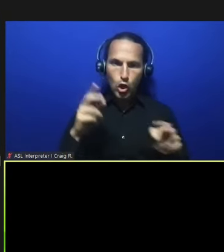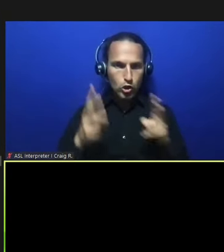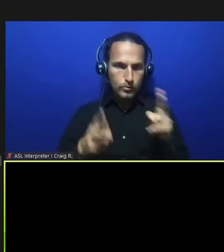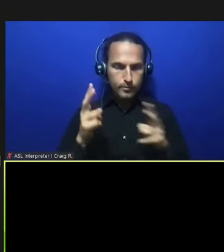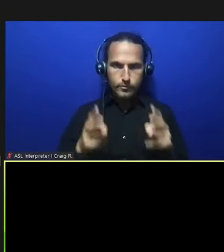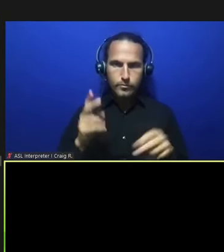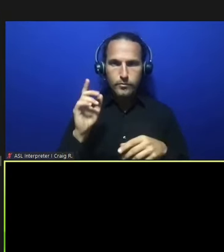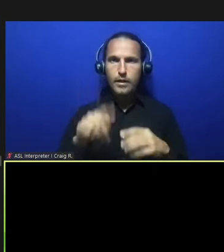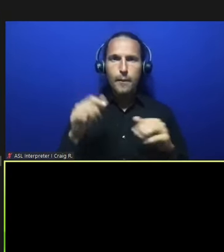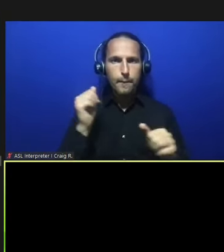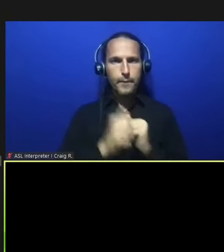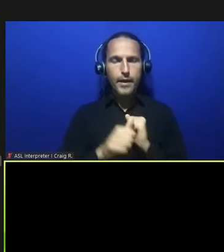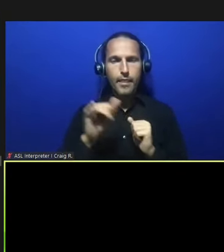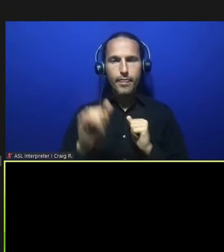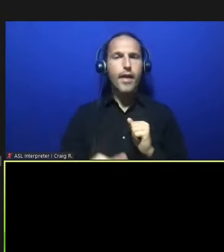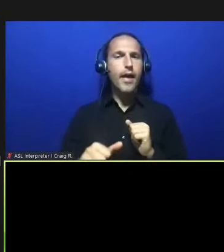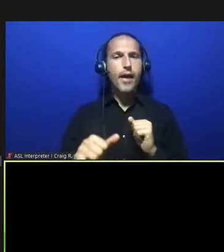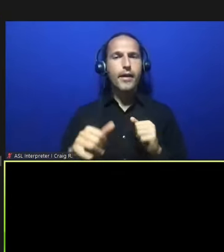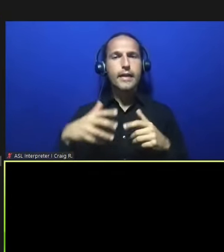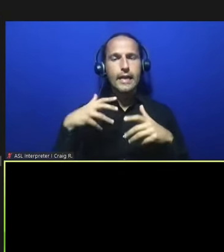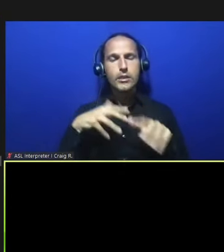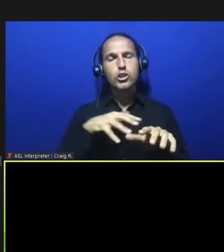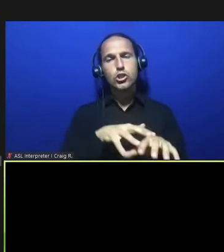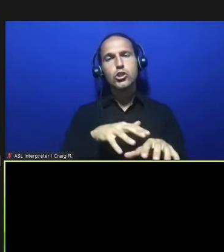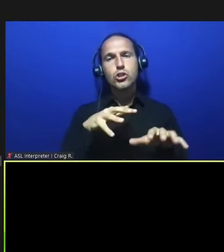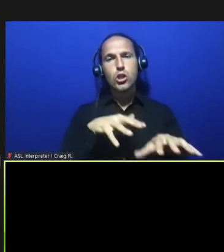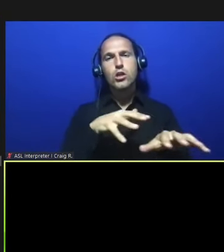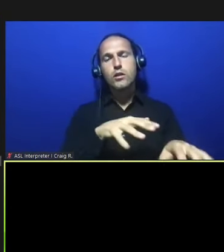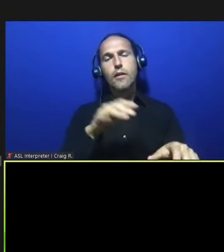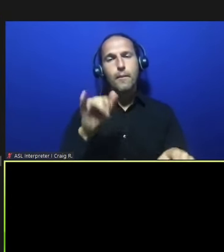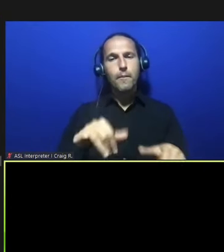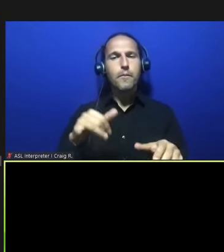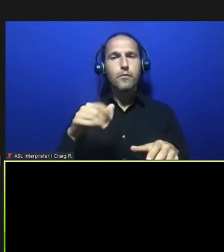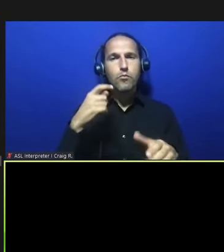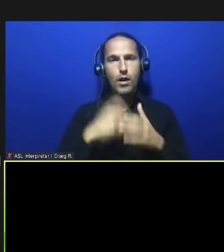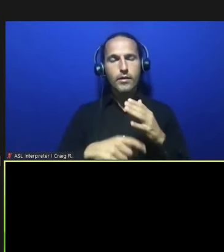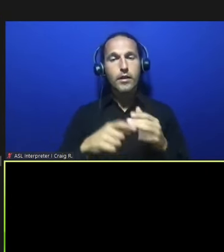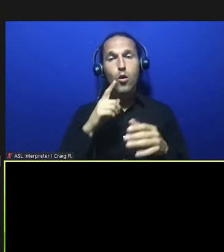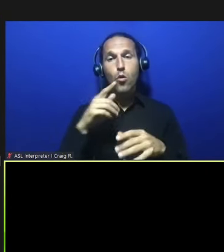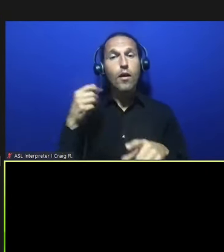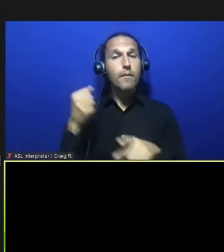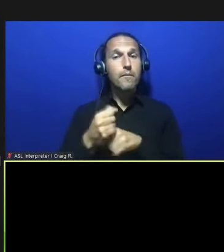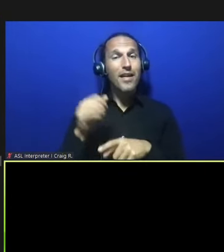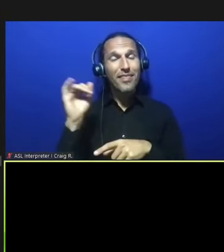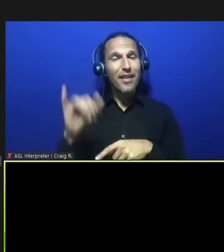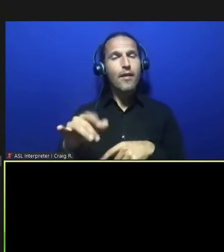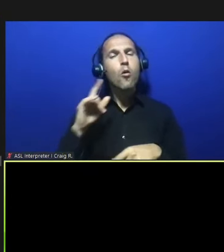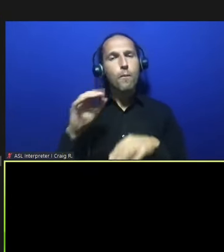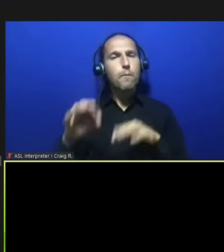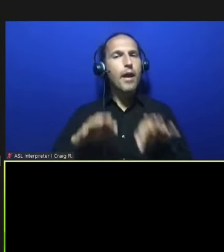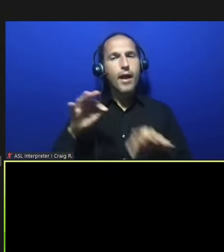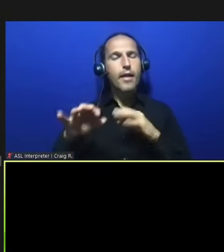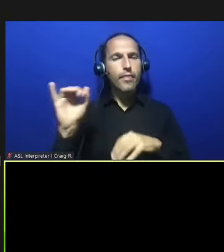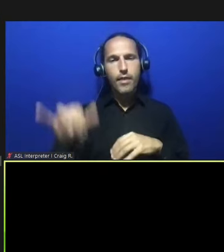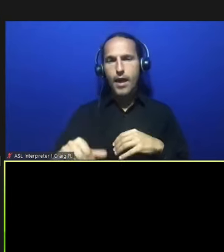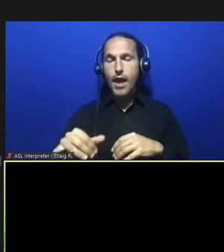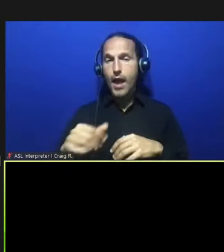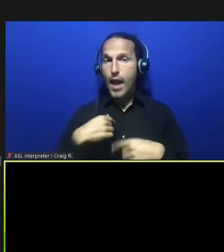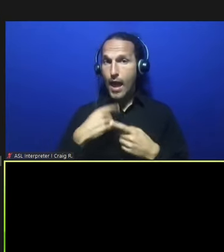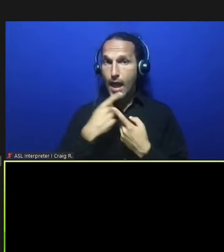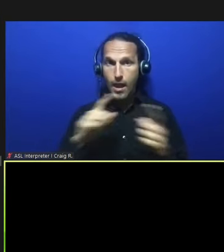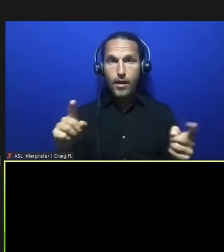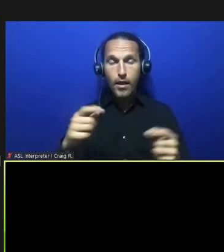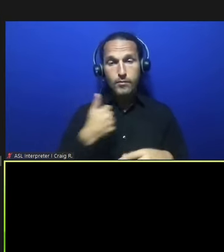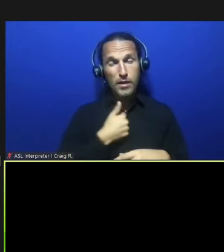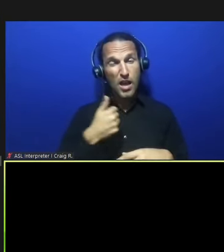pass congestion pricing so that the people who are causing the impact are the ones paying for it. I say this as a